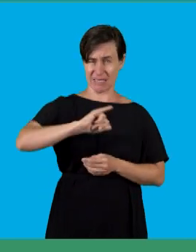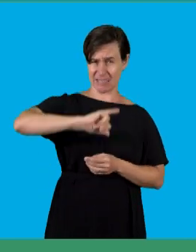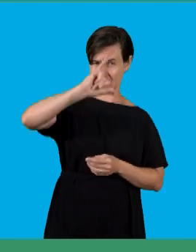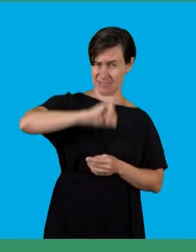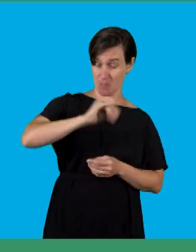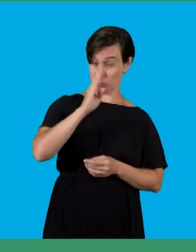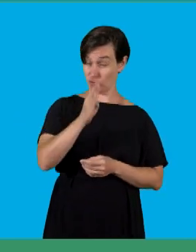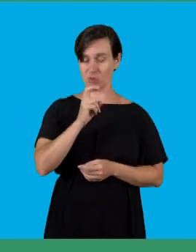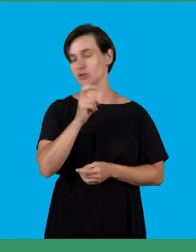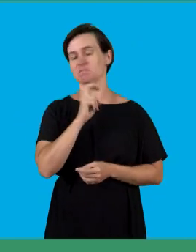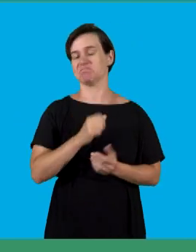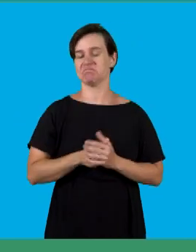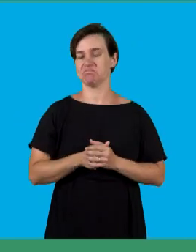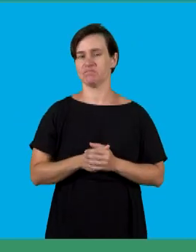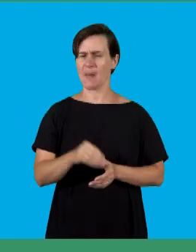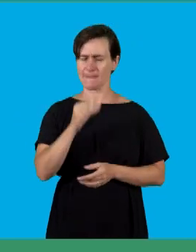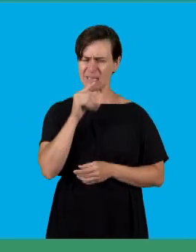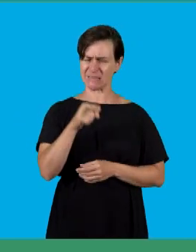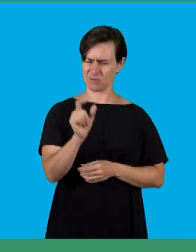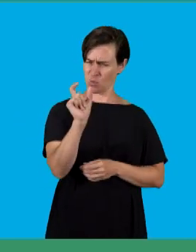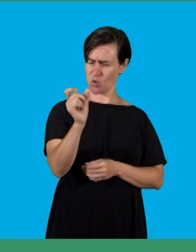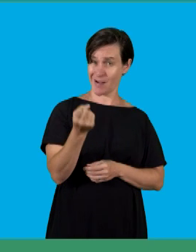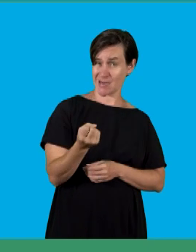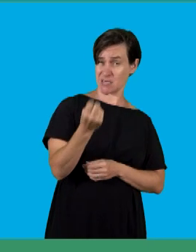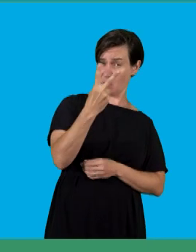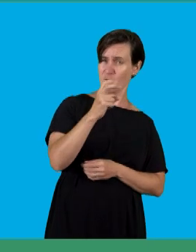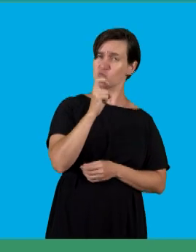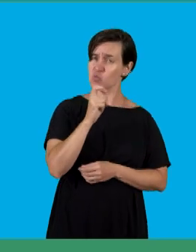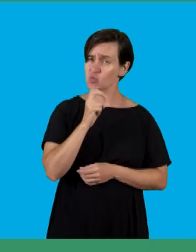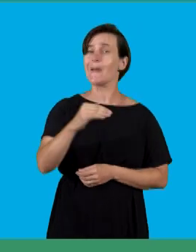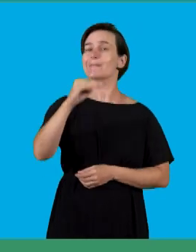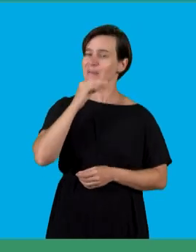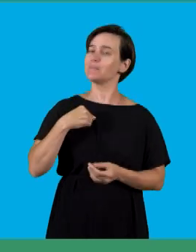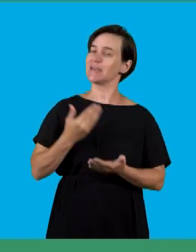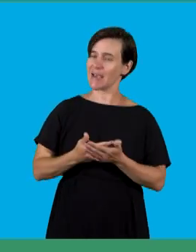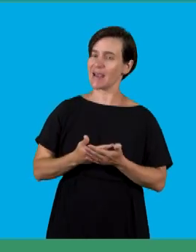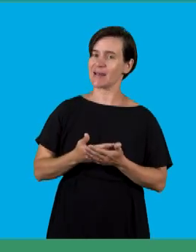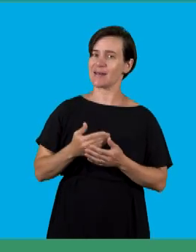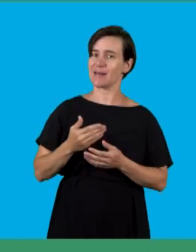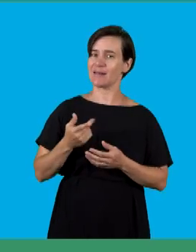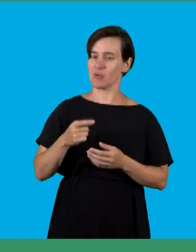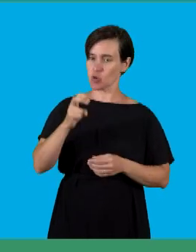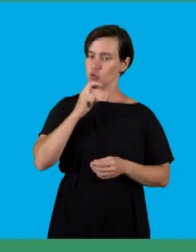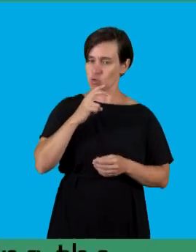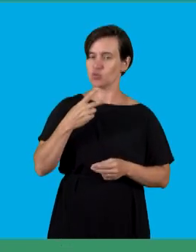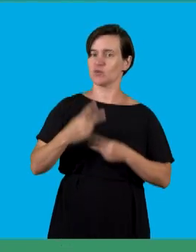the same as the first one, because if something is of double use, it means that we can use it for different things.